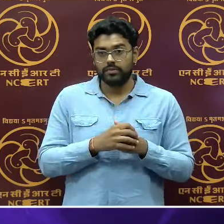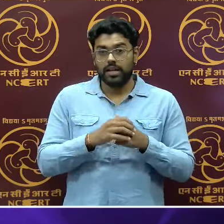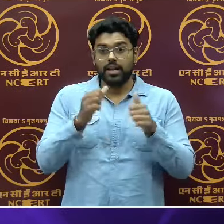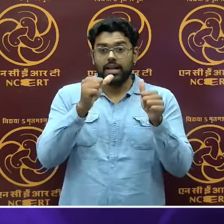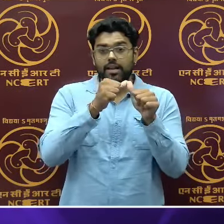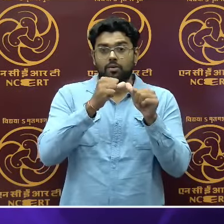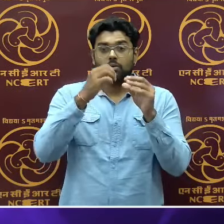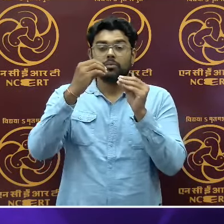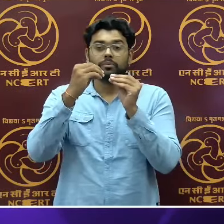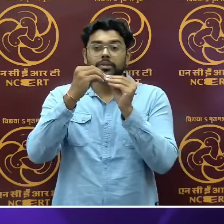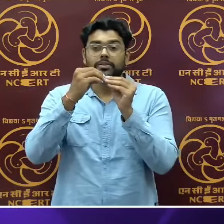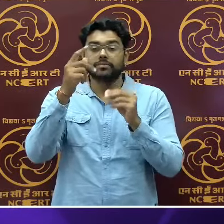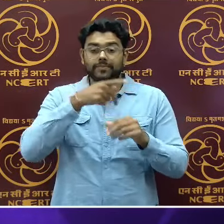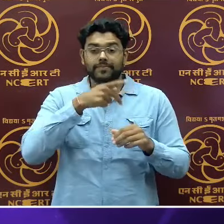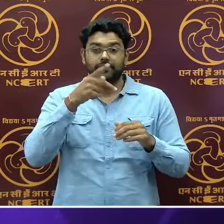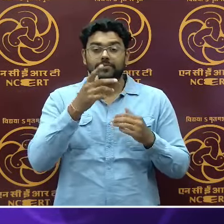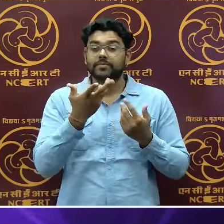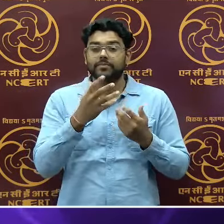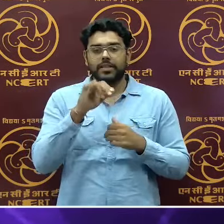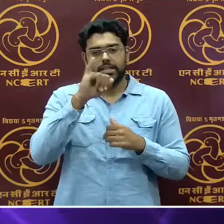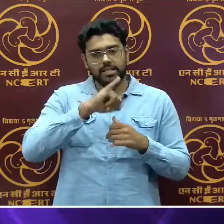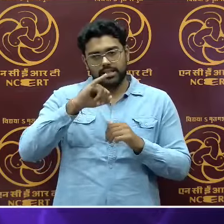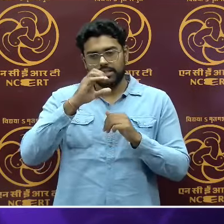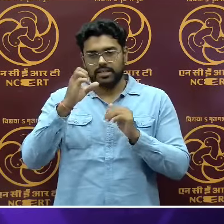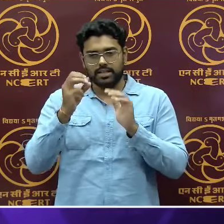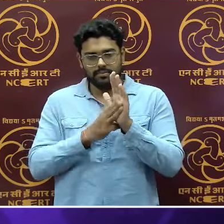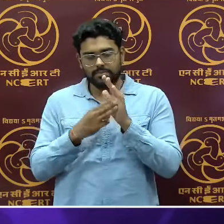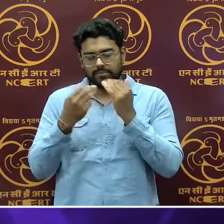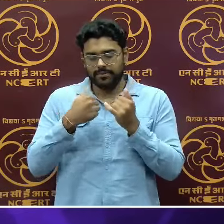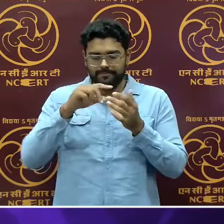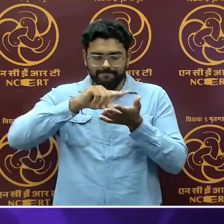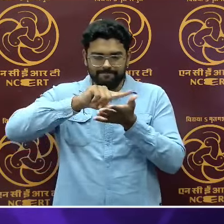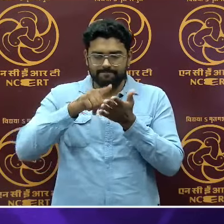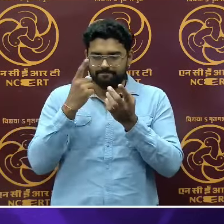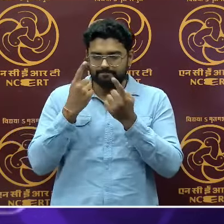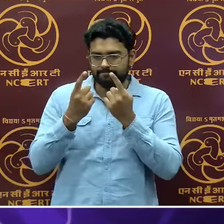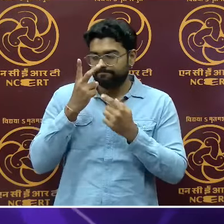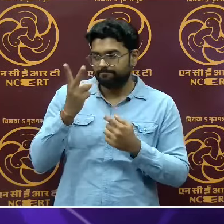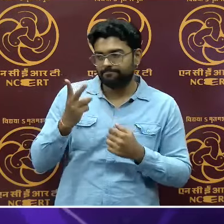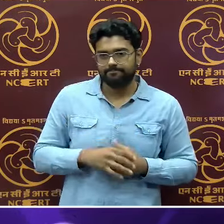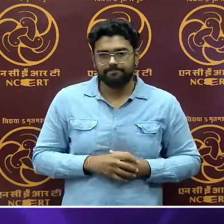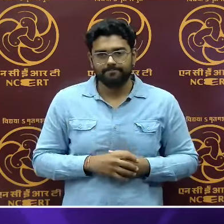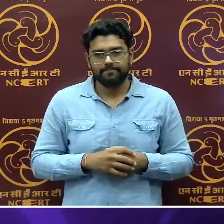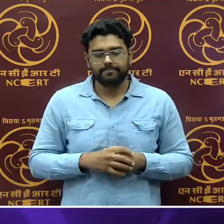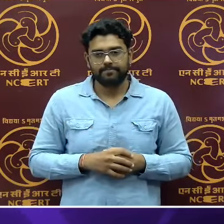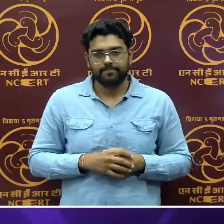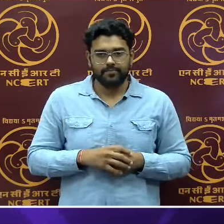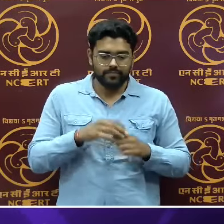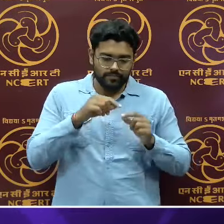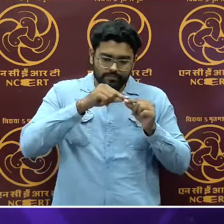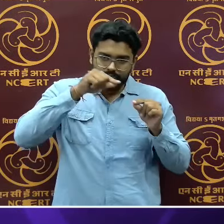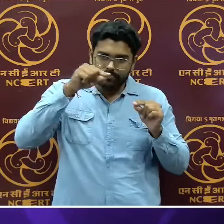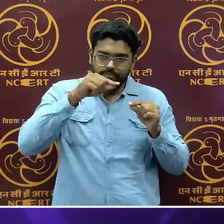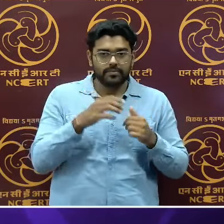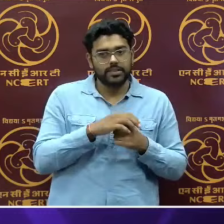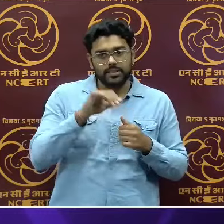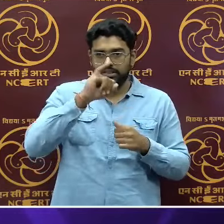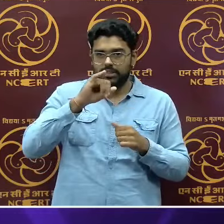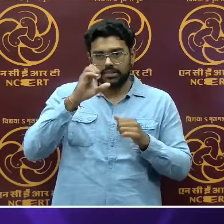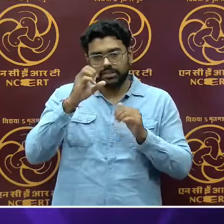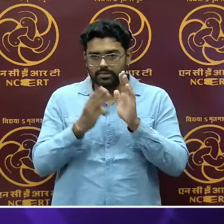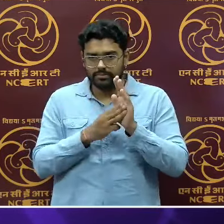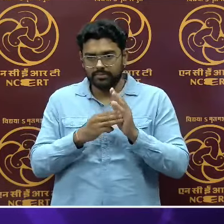AB? It is 6 centimeters. Let me measure this way. How much is the length? Length is 6